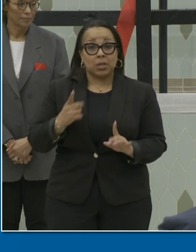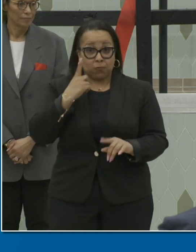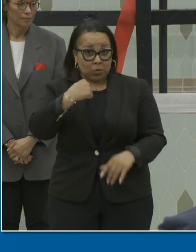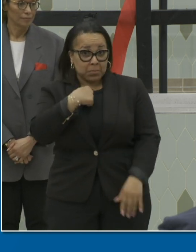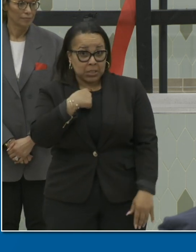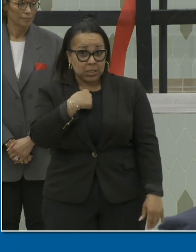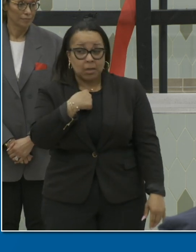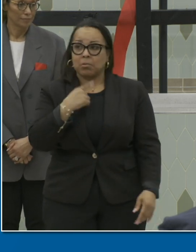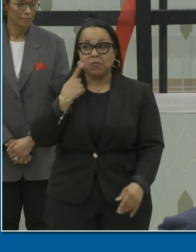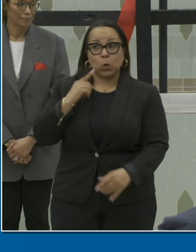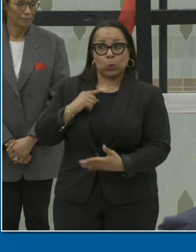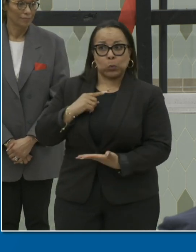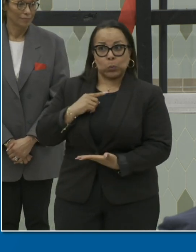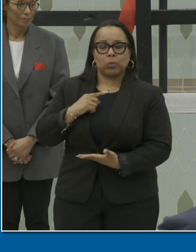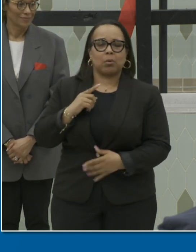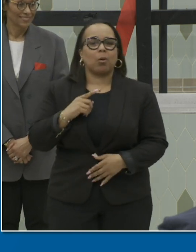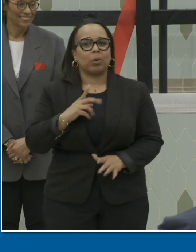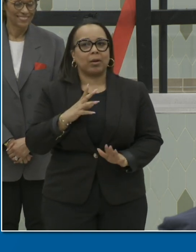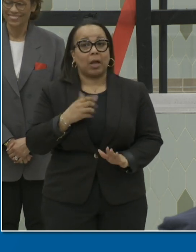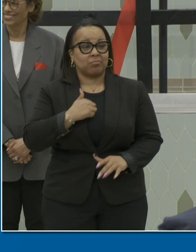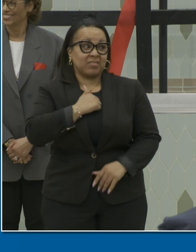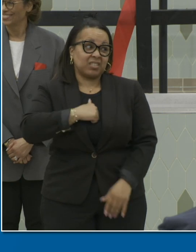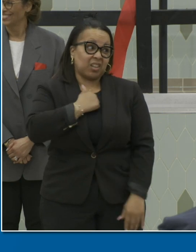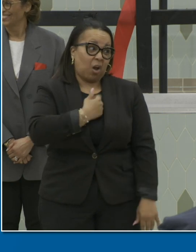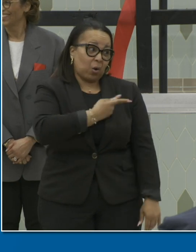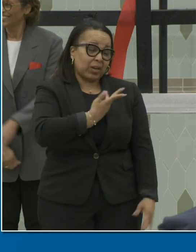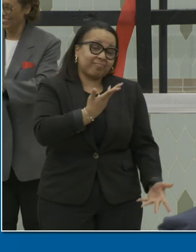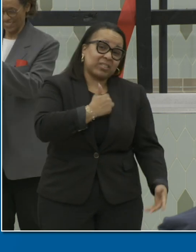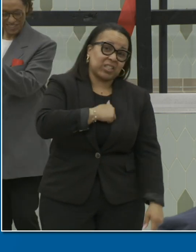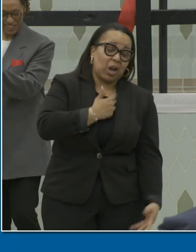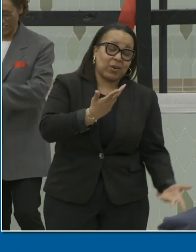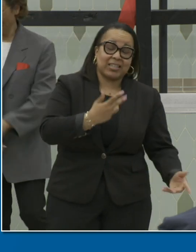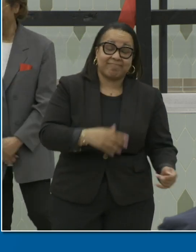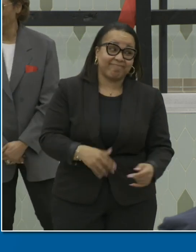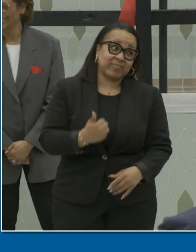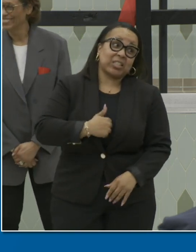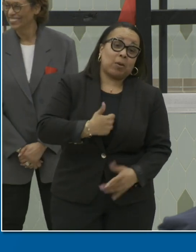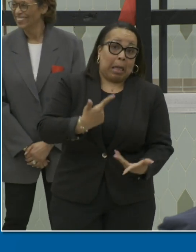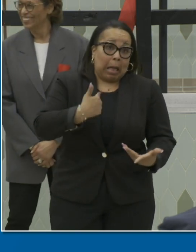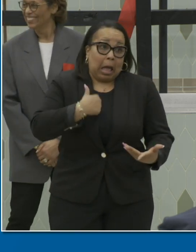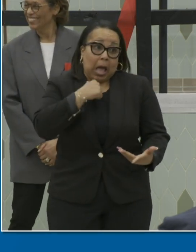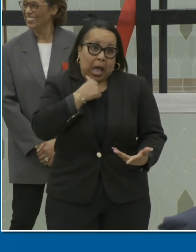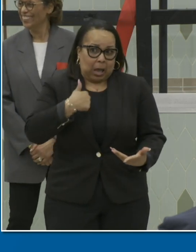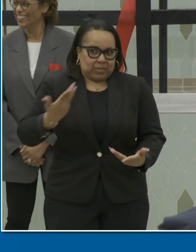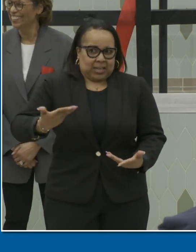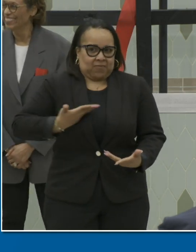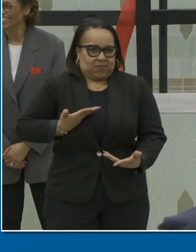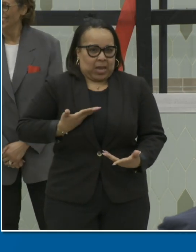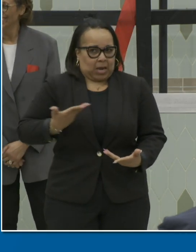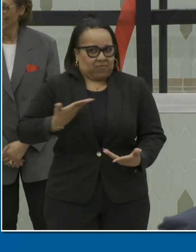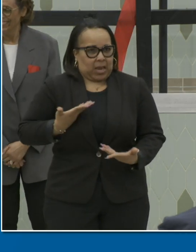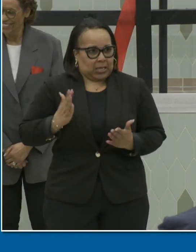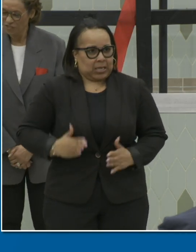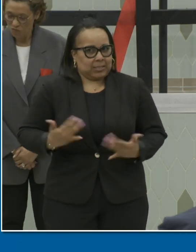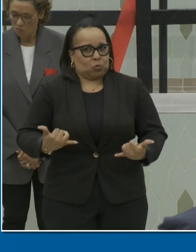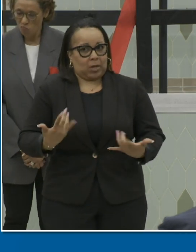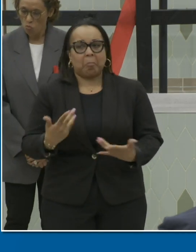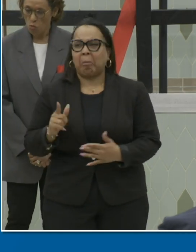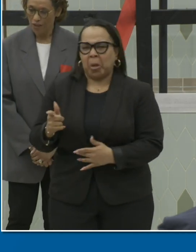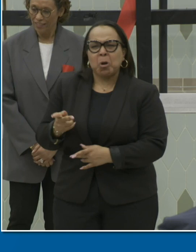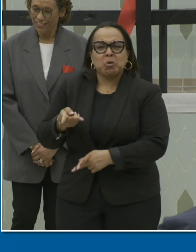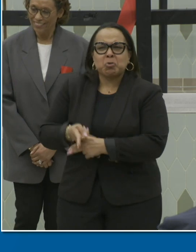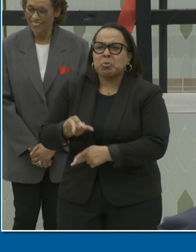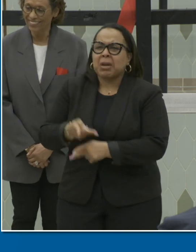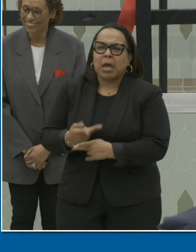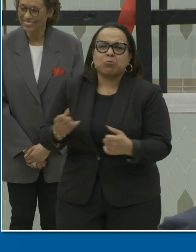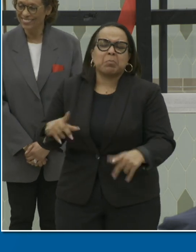Is this for me as well? Okay, okay. Sorry. No. I was an invited guest today. You can